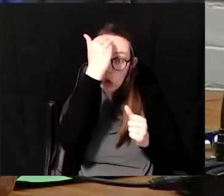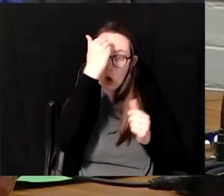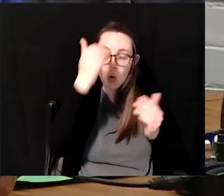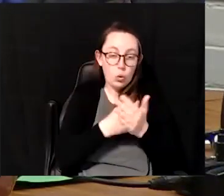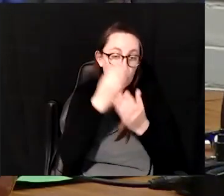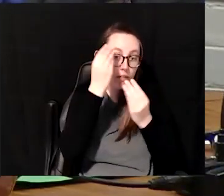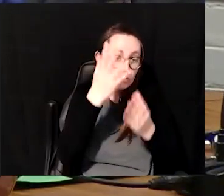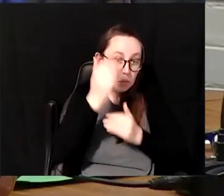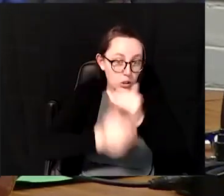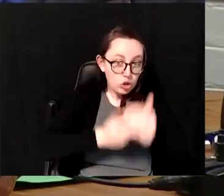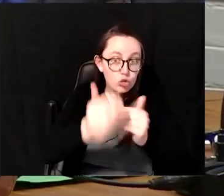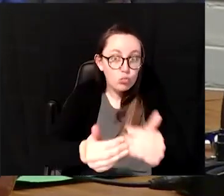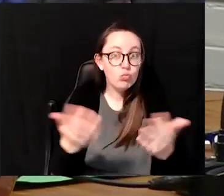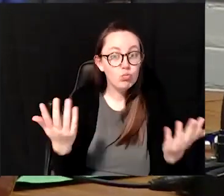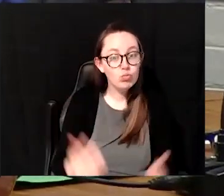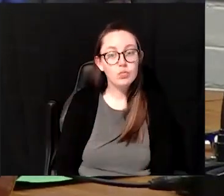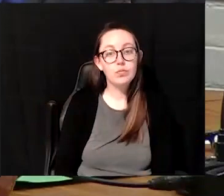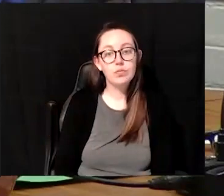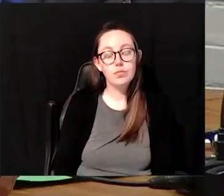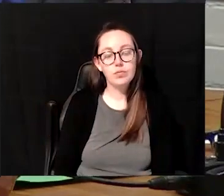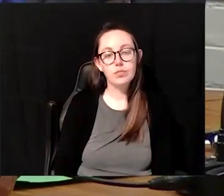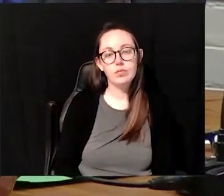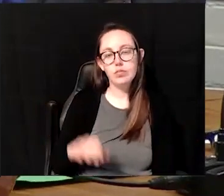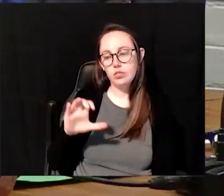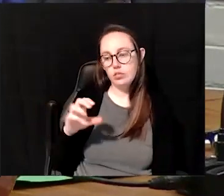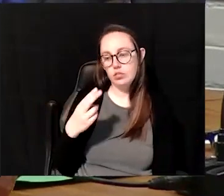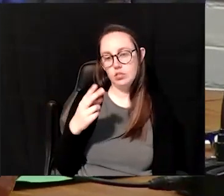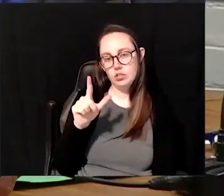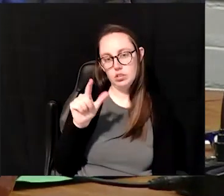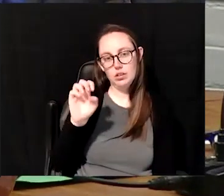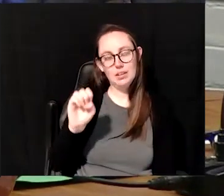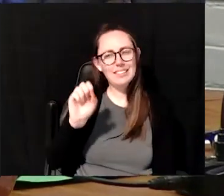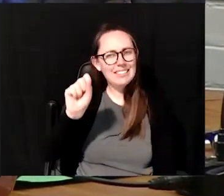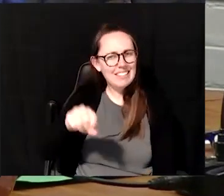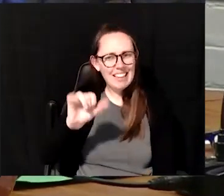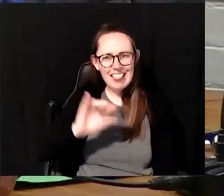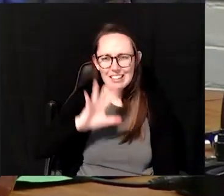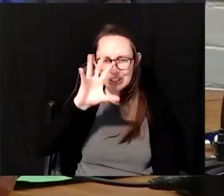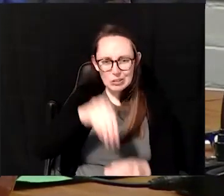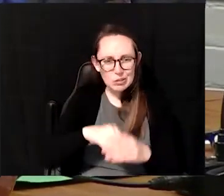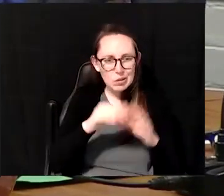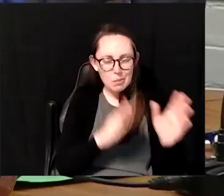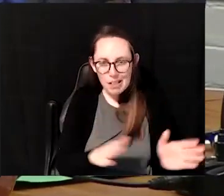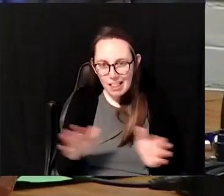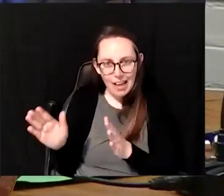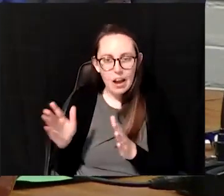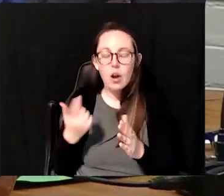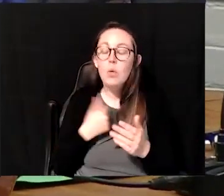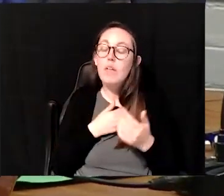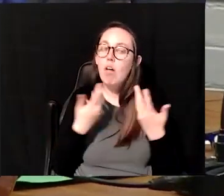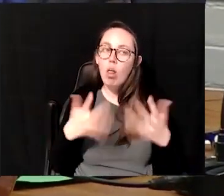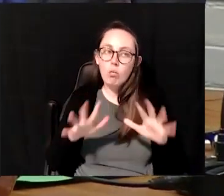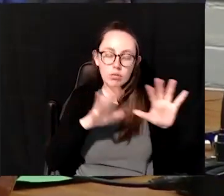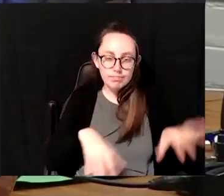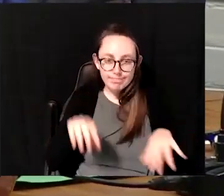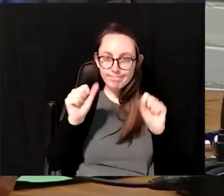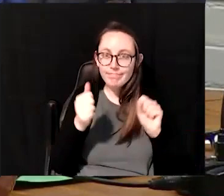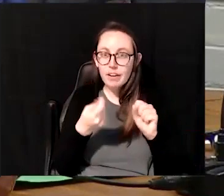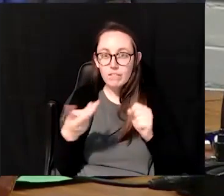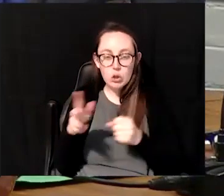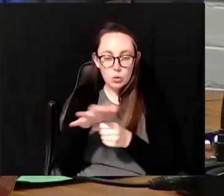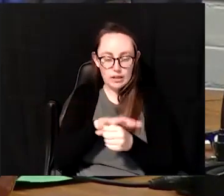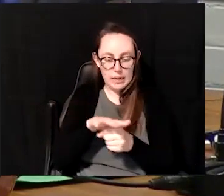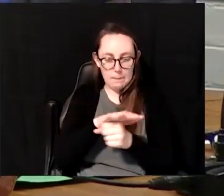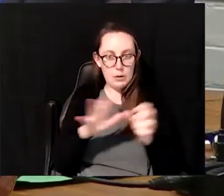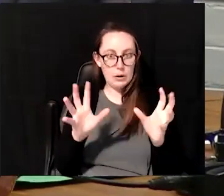we move forward yeah absolutely that's part of the plan you know we have the whole neighborhood meetings um and we we plan to reach out